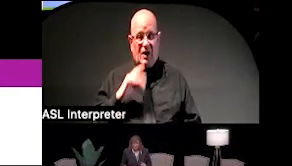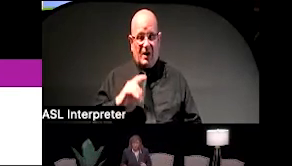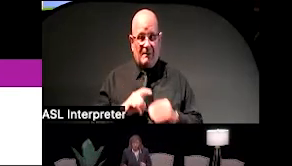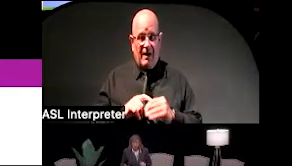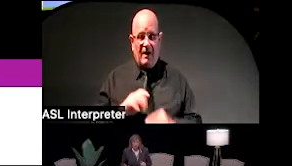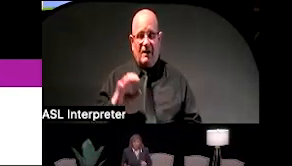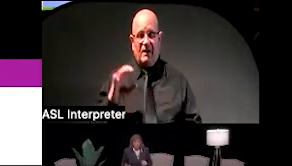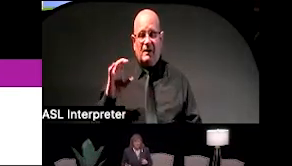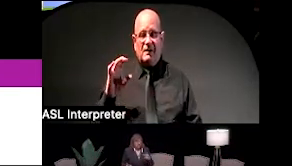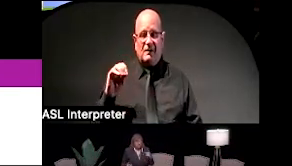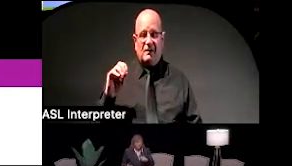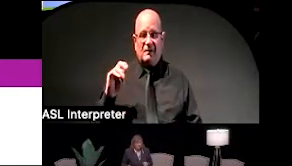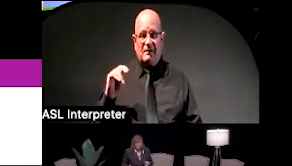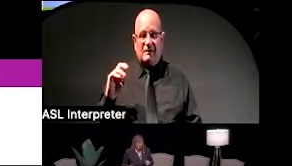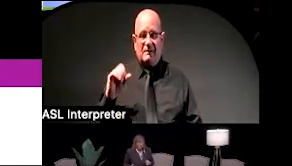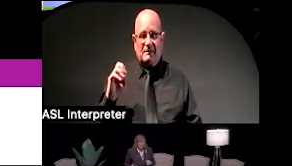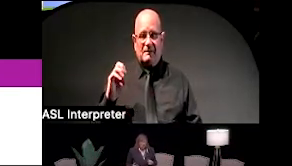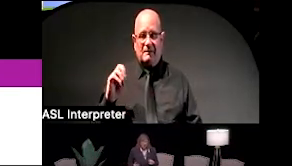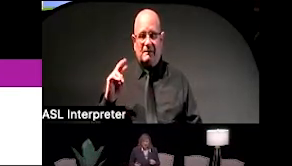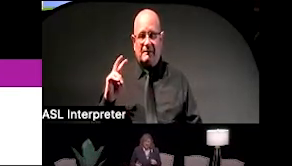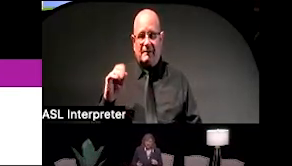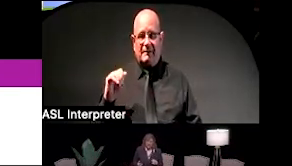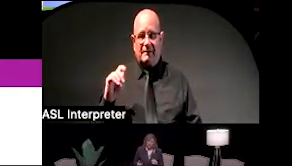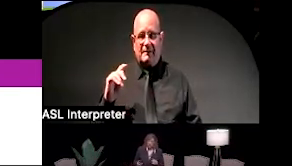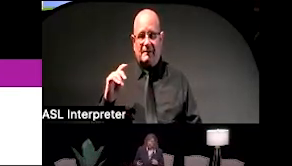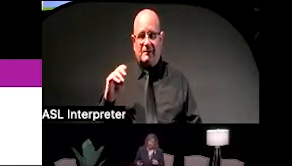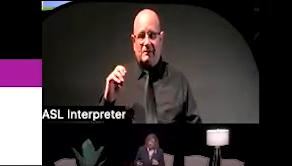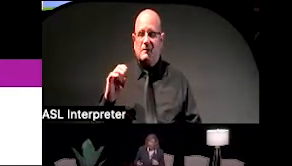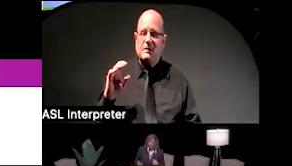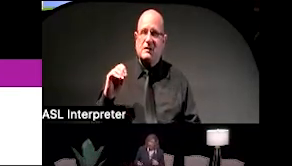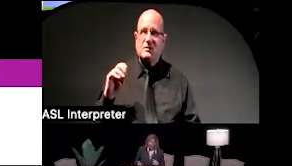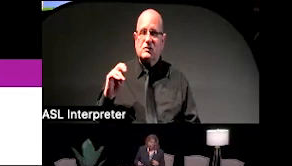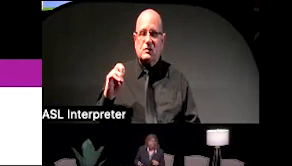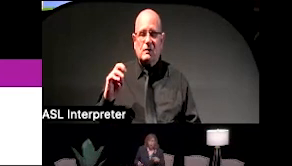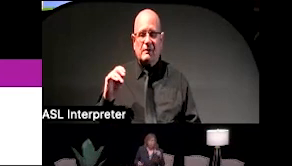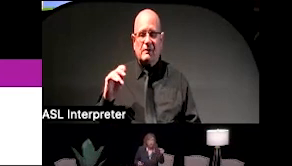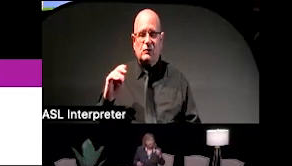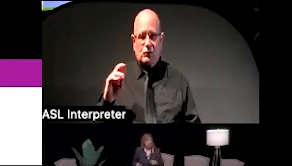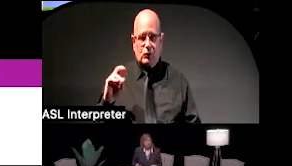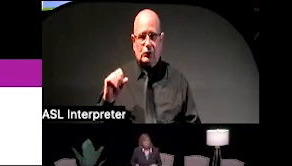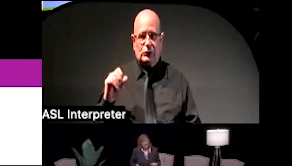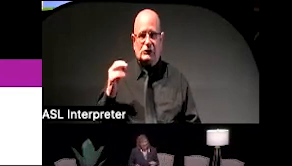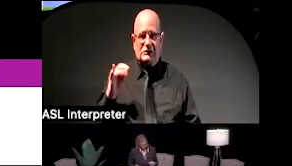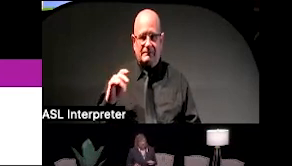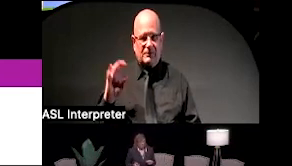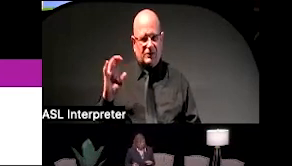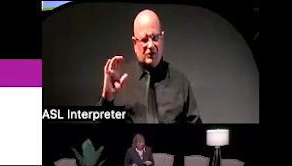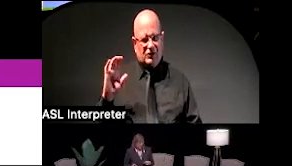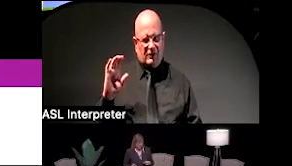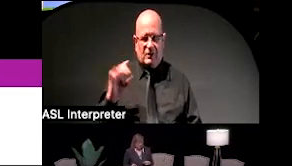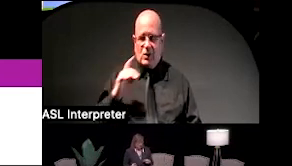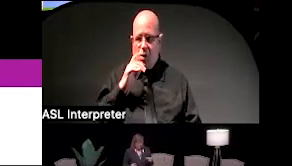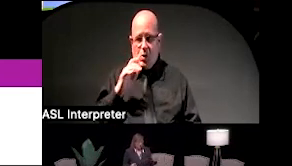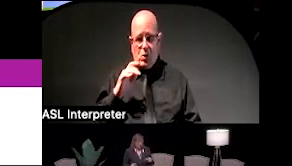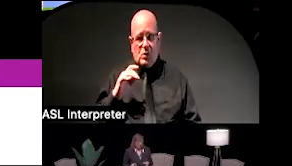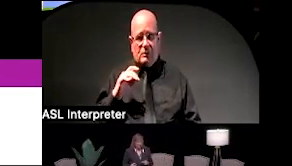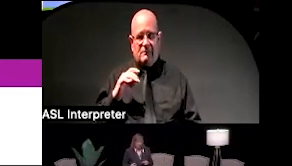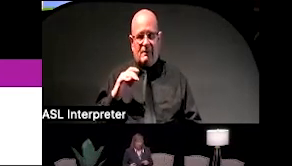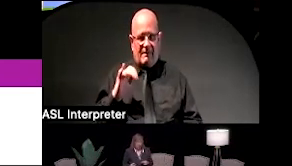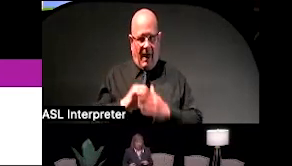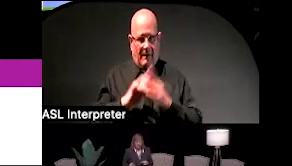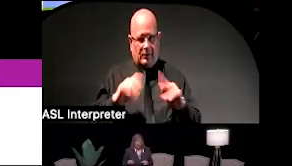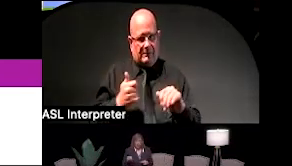conservatorship? Does he need somebody to act on his own behalf? Who is the backup person to speak